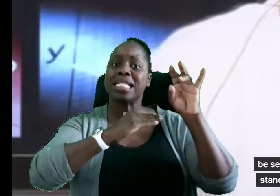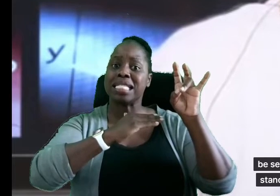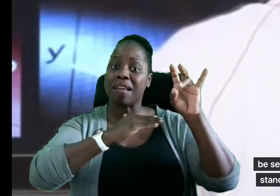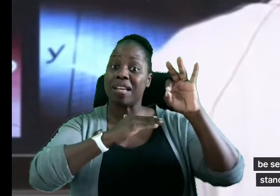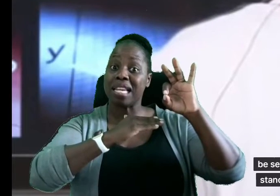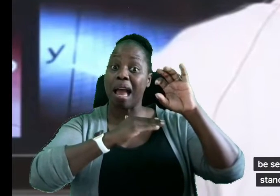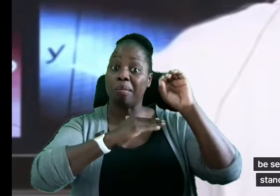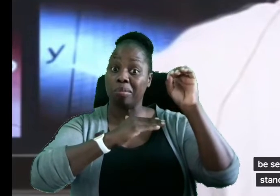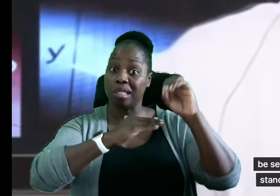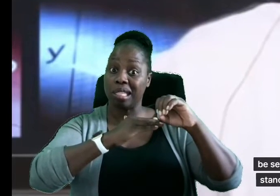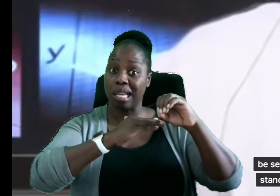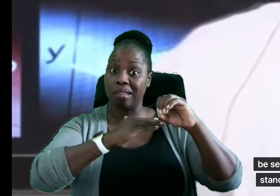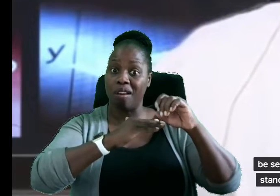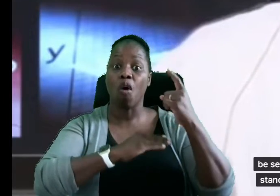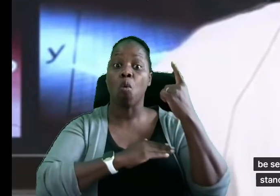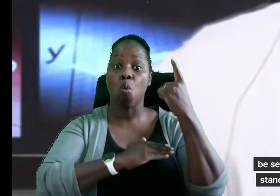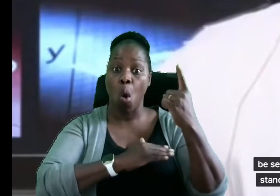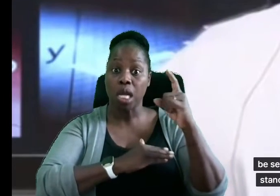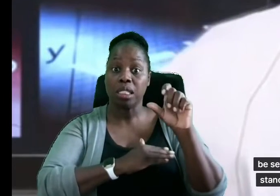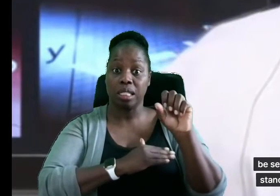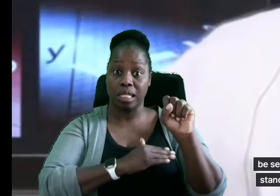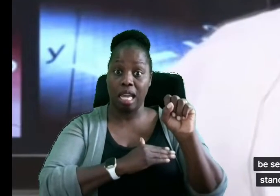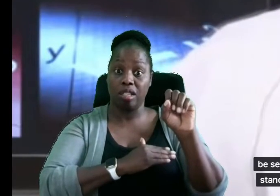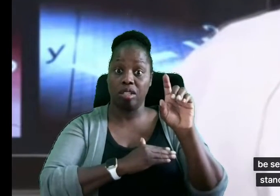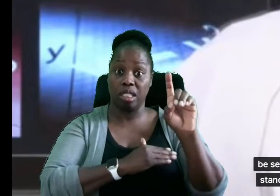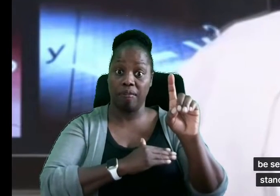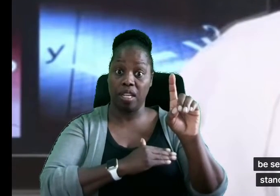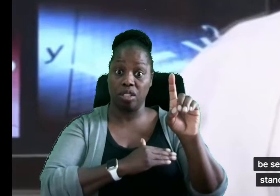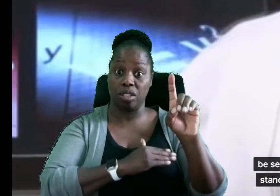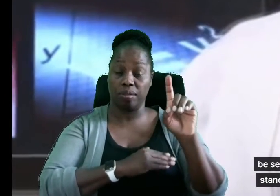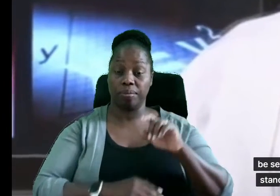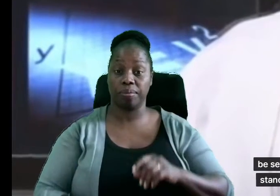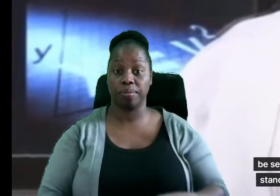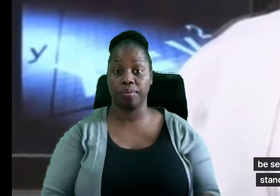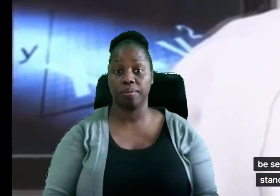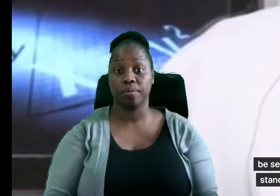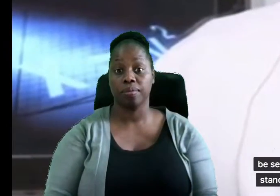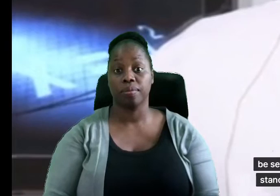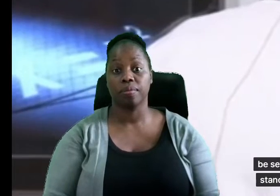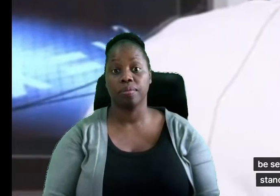79%. Be one standard